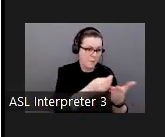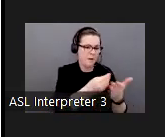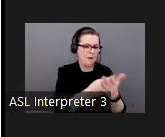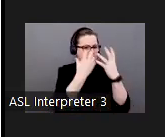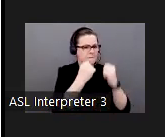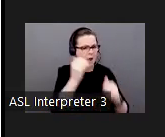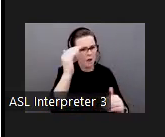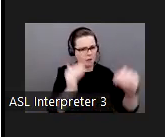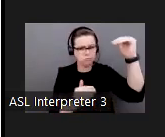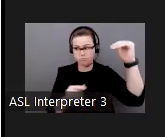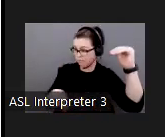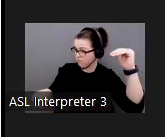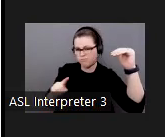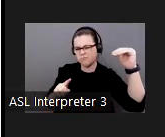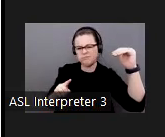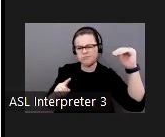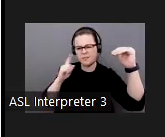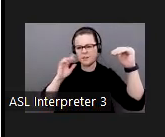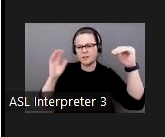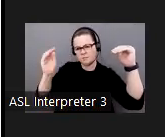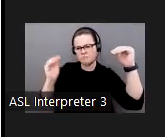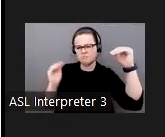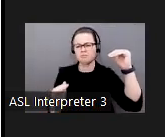we've internalized these attitudes.